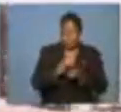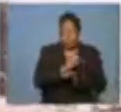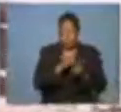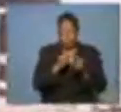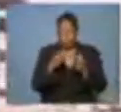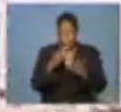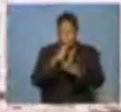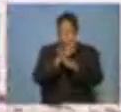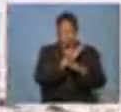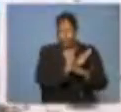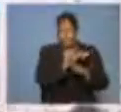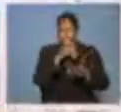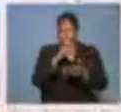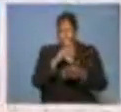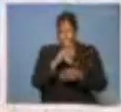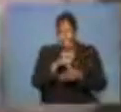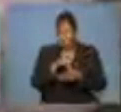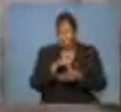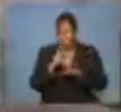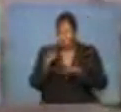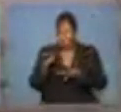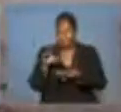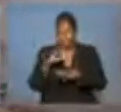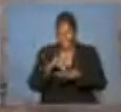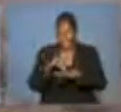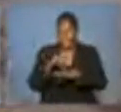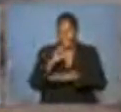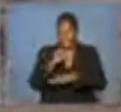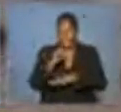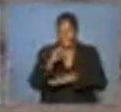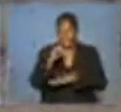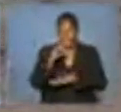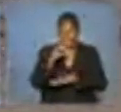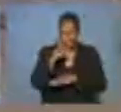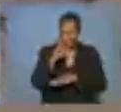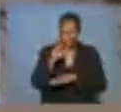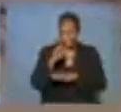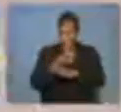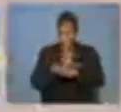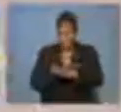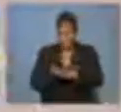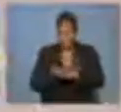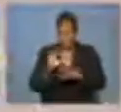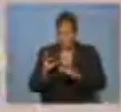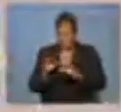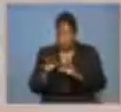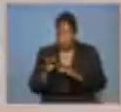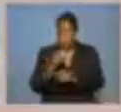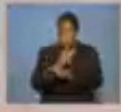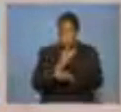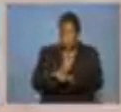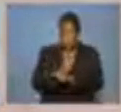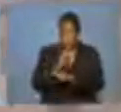number of barriers at the beach here at Sanders Beach. As you can see, there is a trail of damage that will have to be repaired by works and